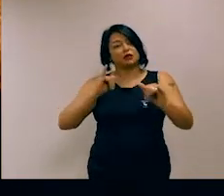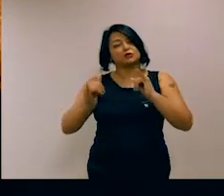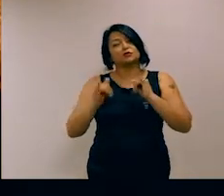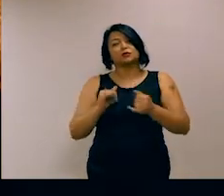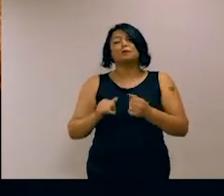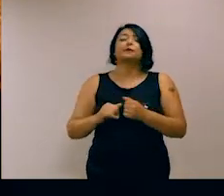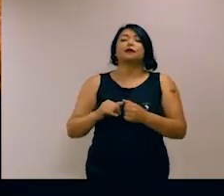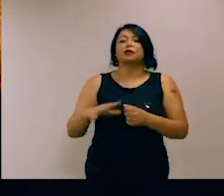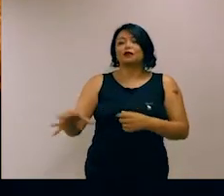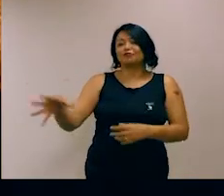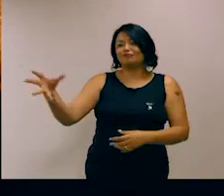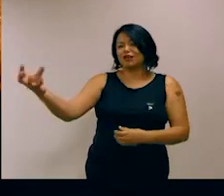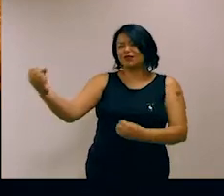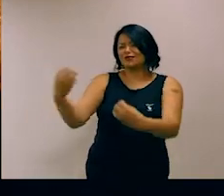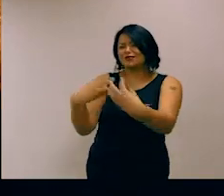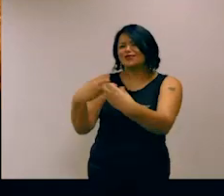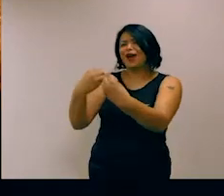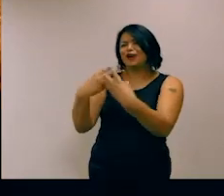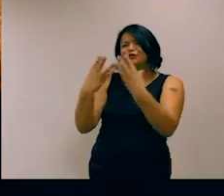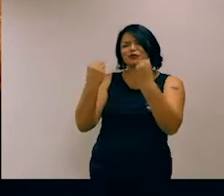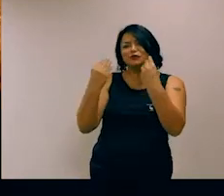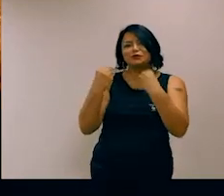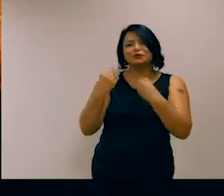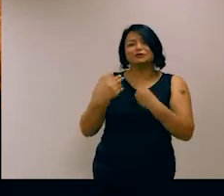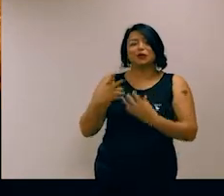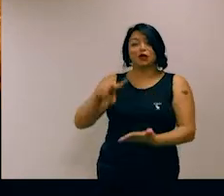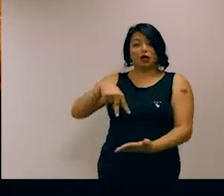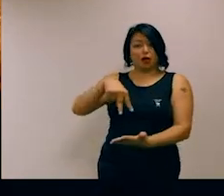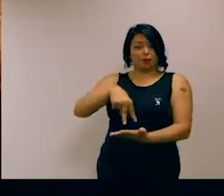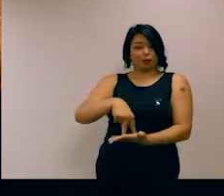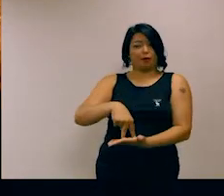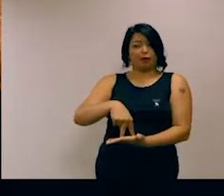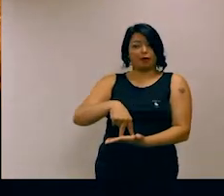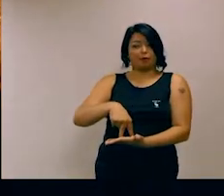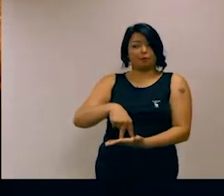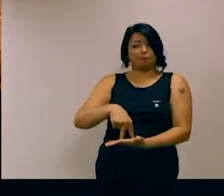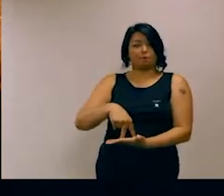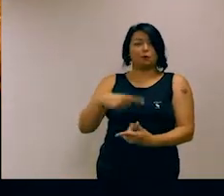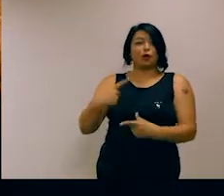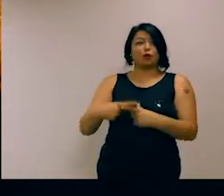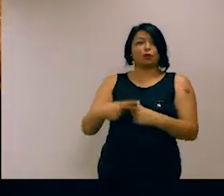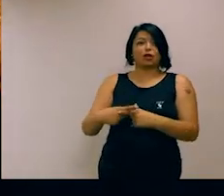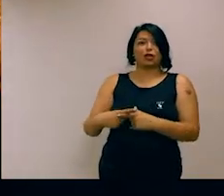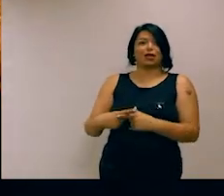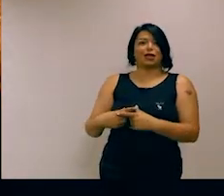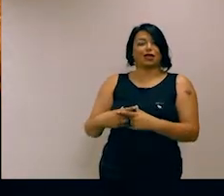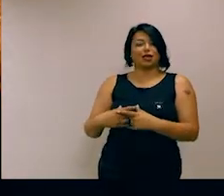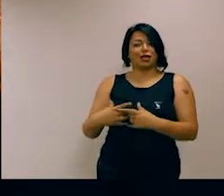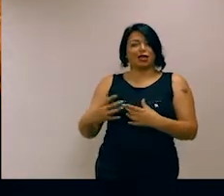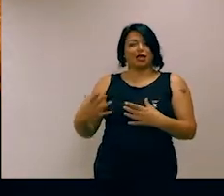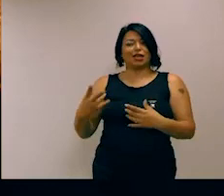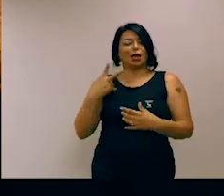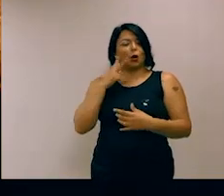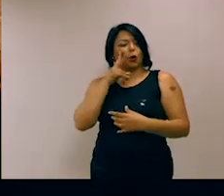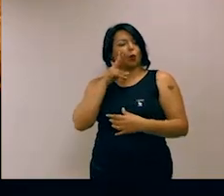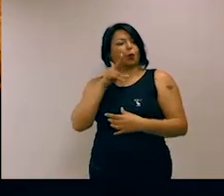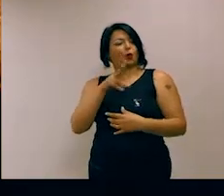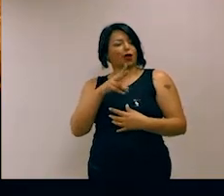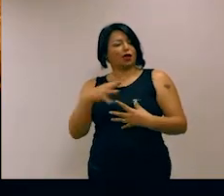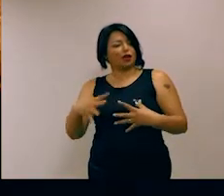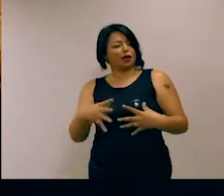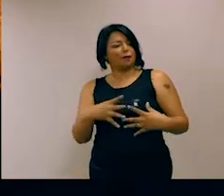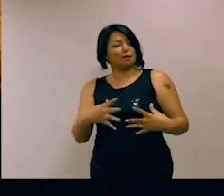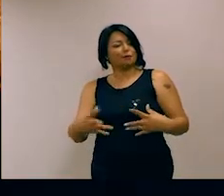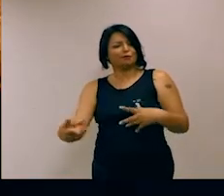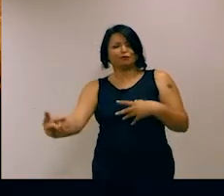us, we have been learning every single day, and we have been learning a lot. Allow me to stand, okay, because for me it's better.